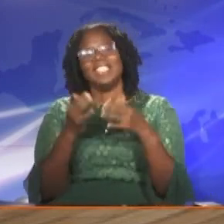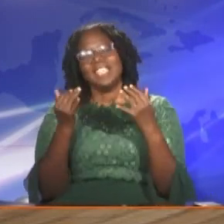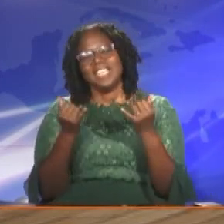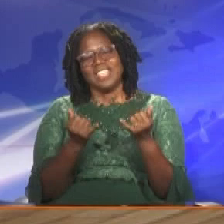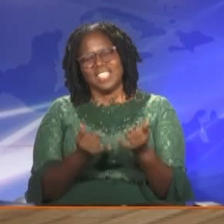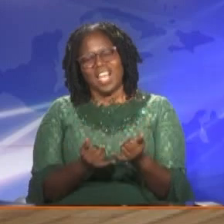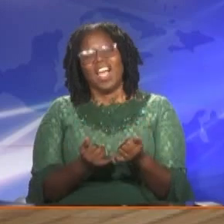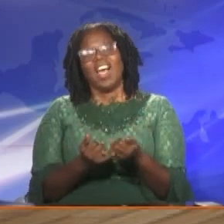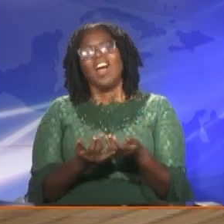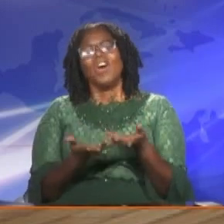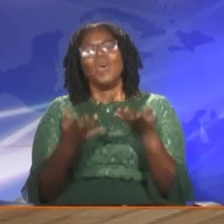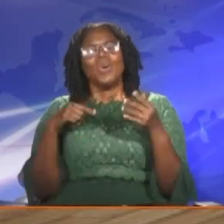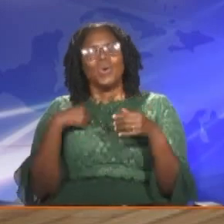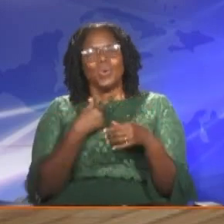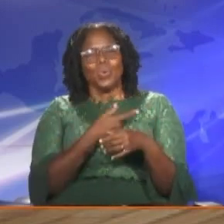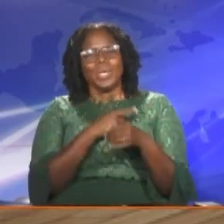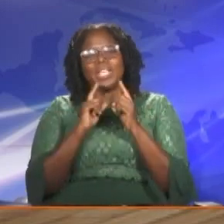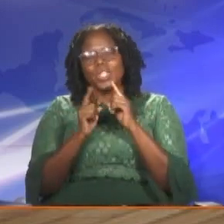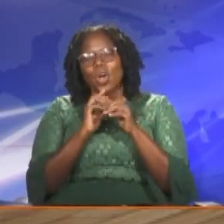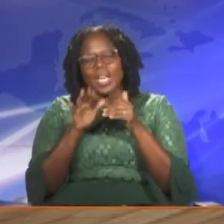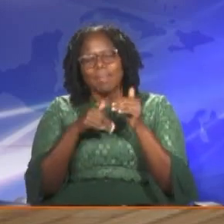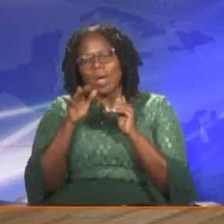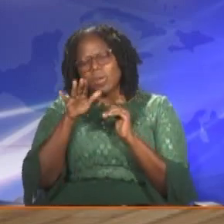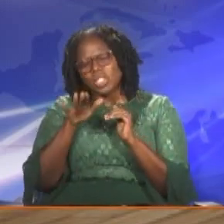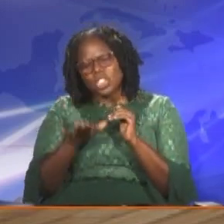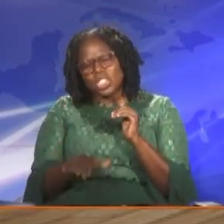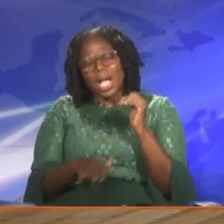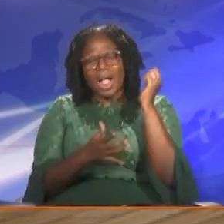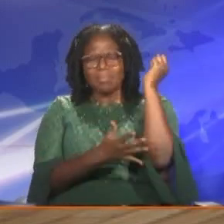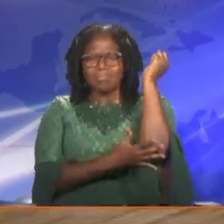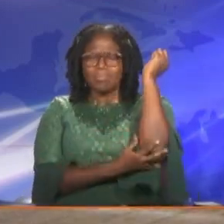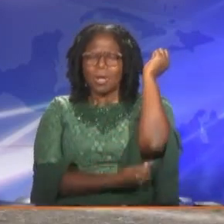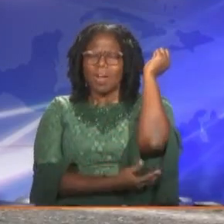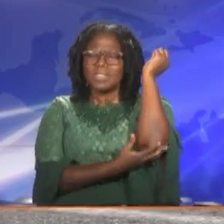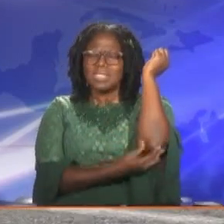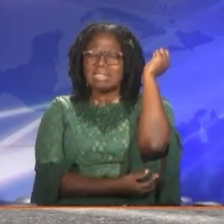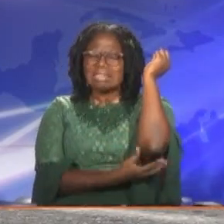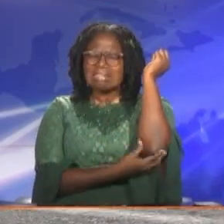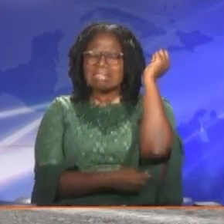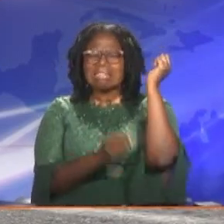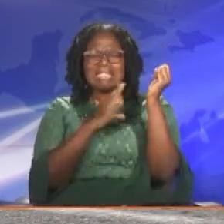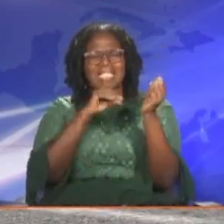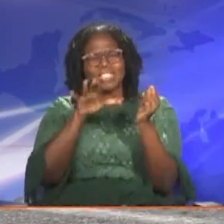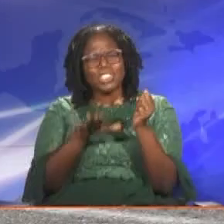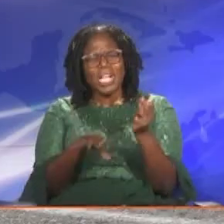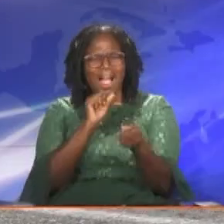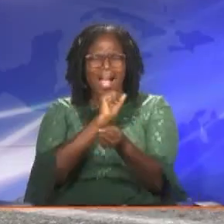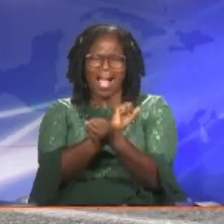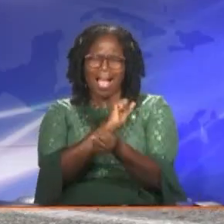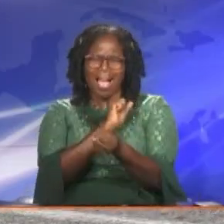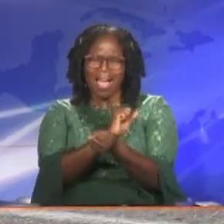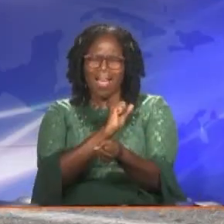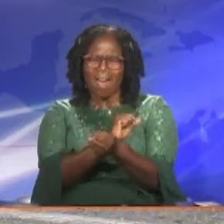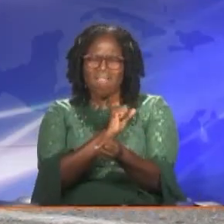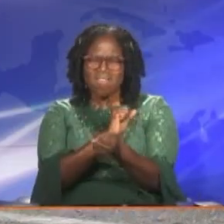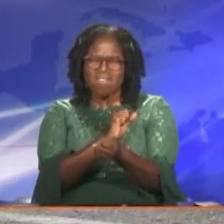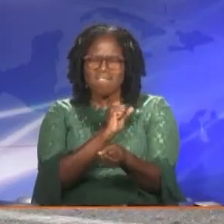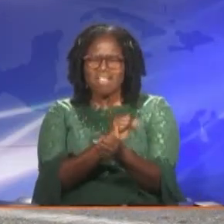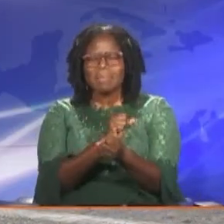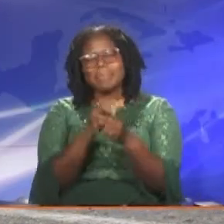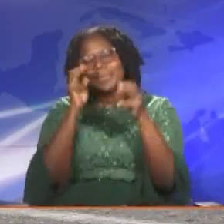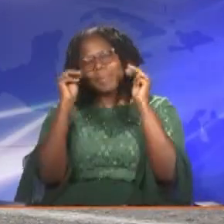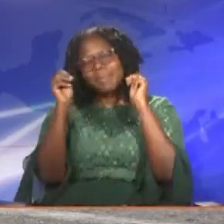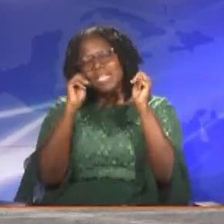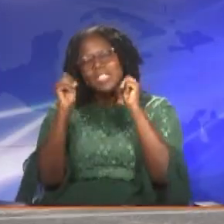series. Today we'll be discussing child poverty, unfolding child labour. The Ministry of Social Development and Family